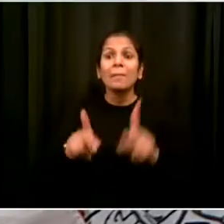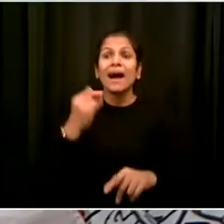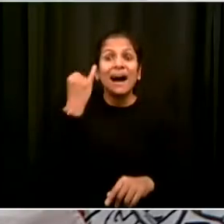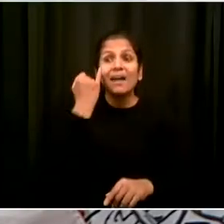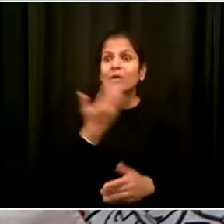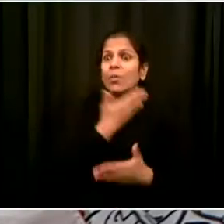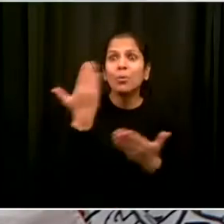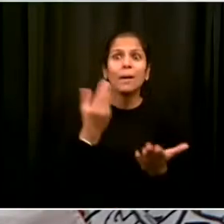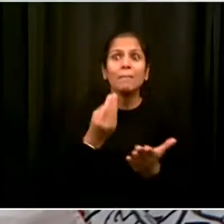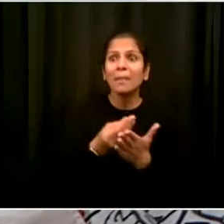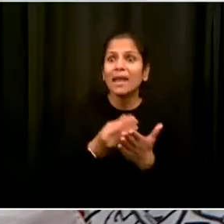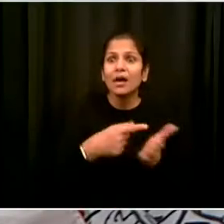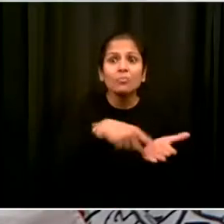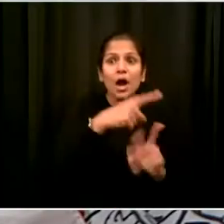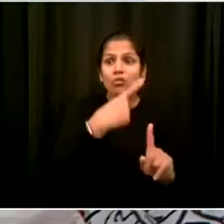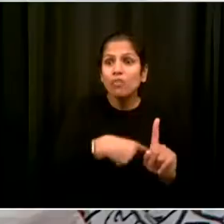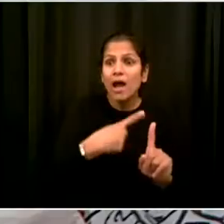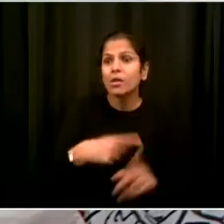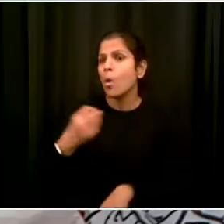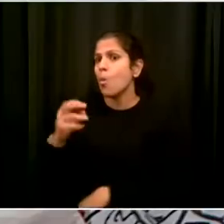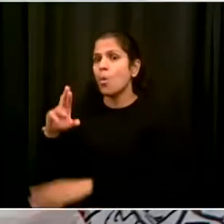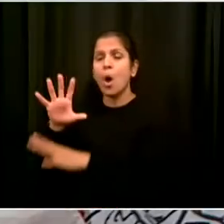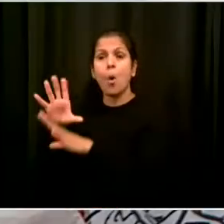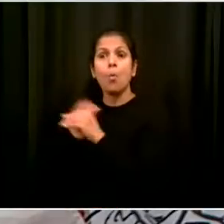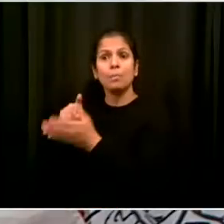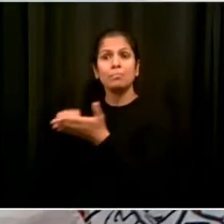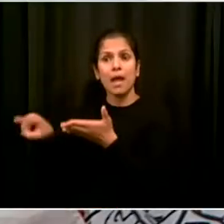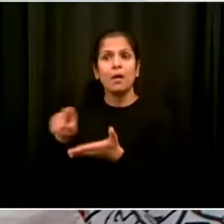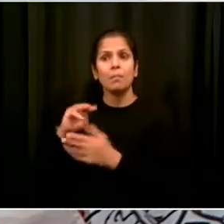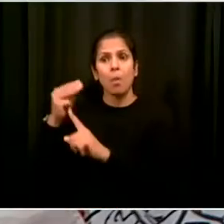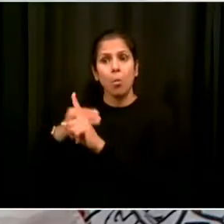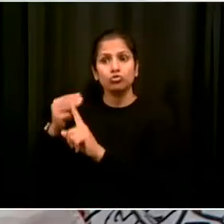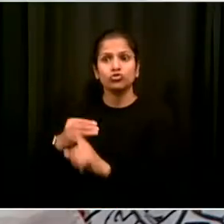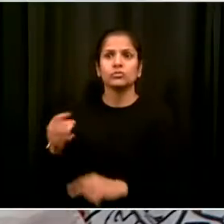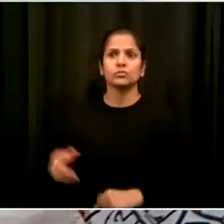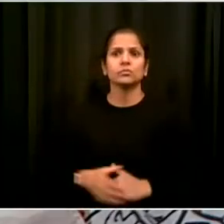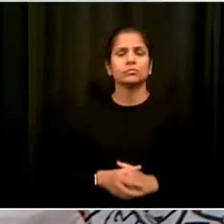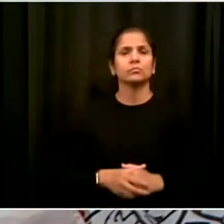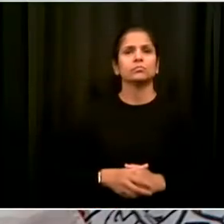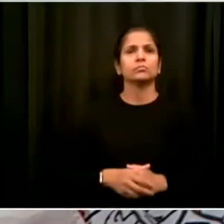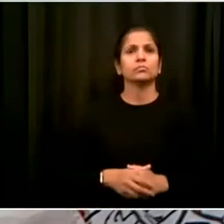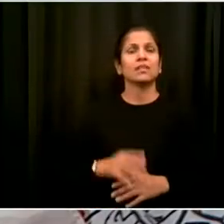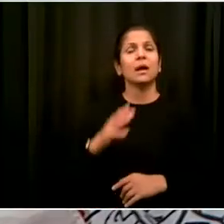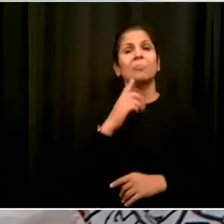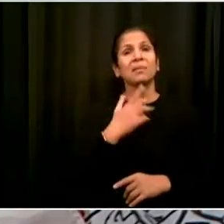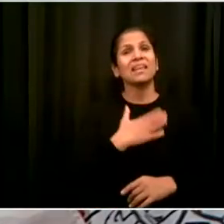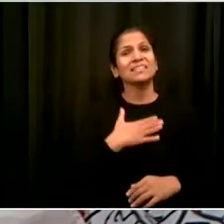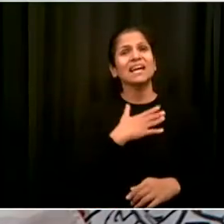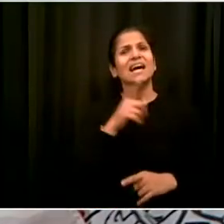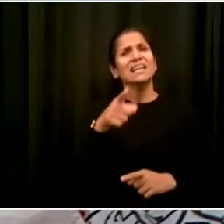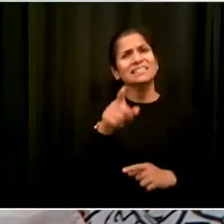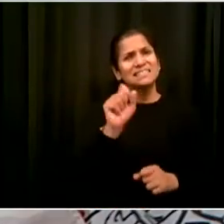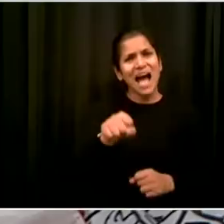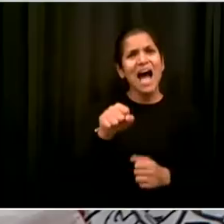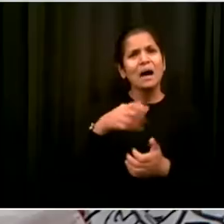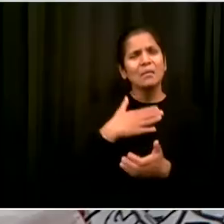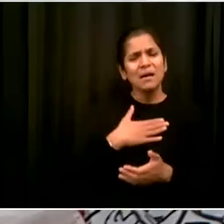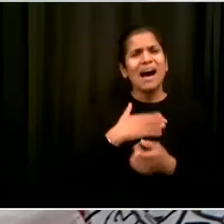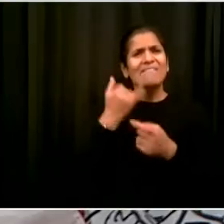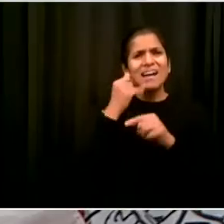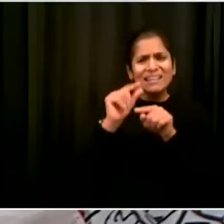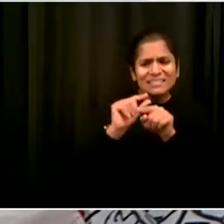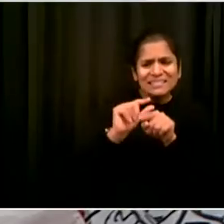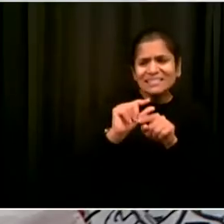and should be paying their rent. But for the hundreds of thousands of folks who have been disrupted, their lives disrupted, their livelihoods disrupted